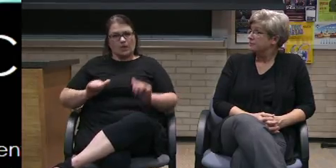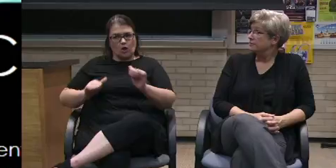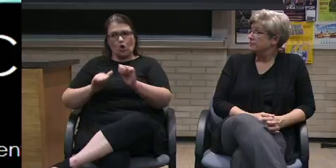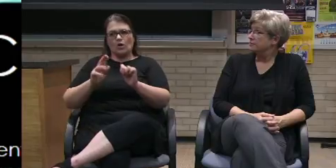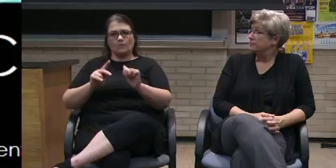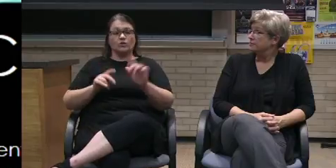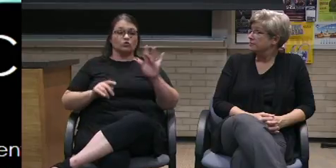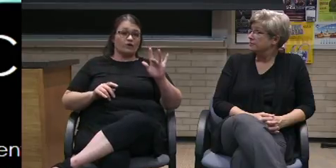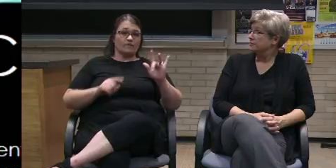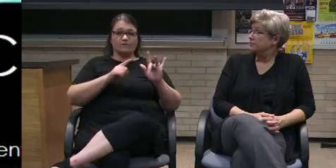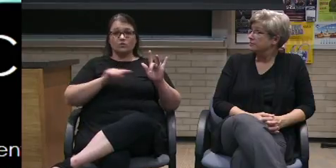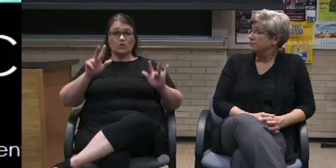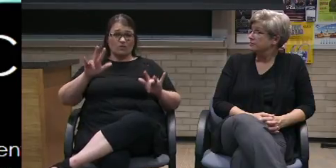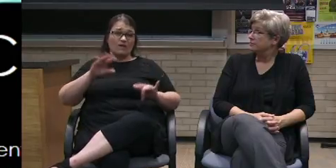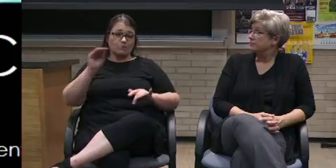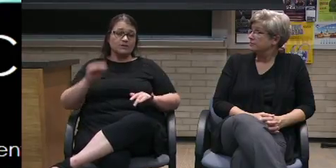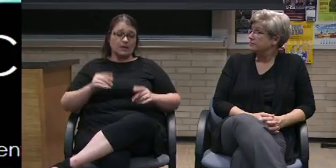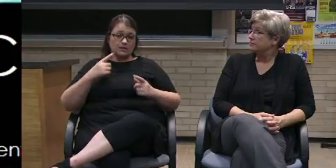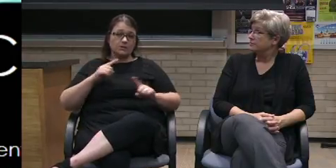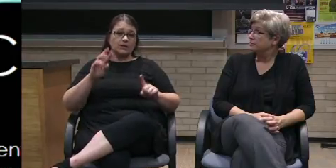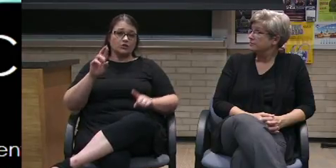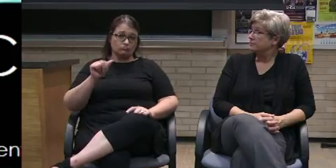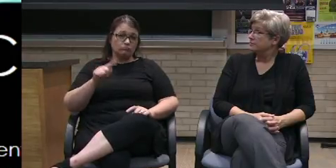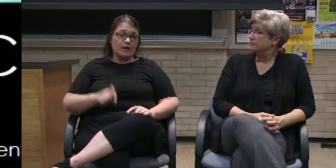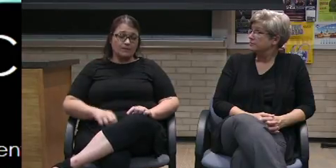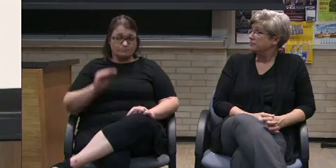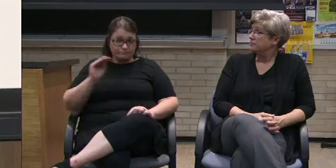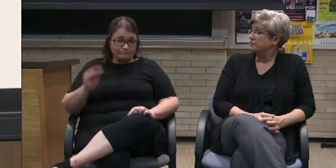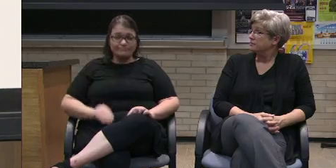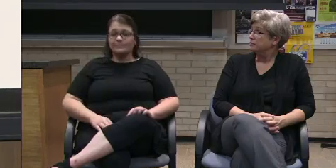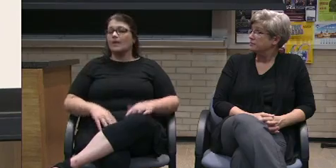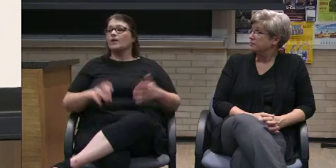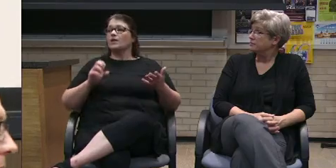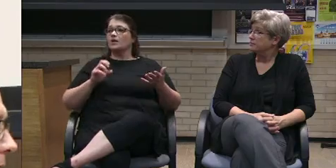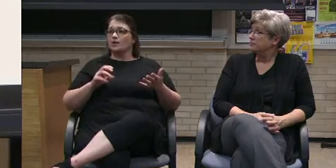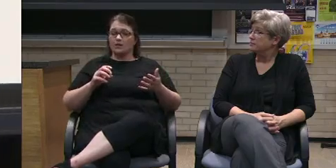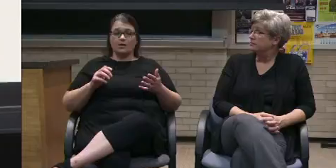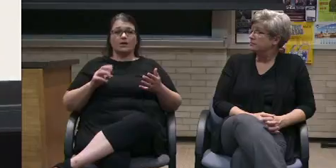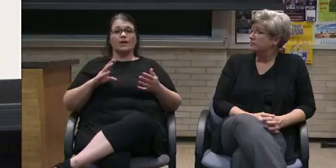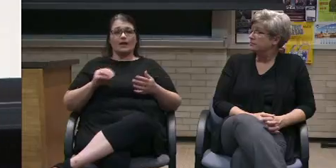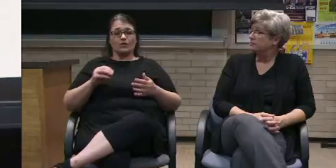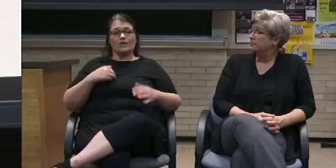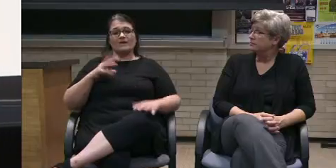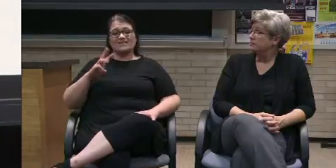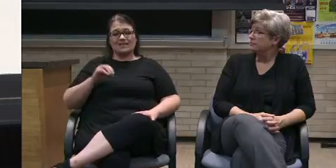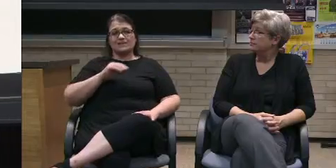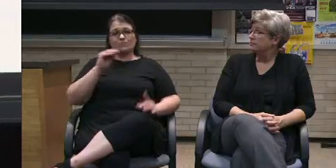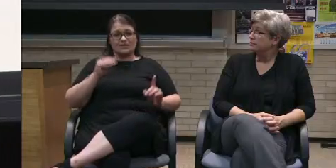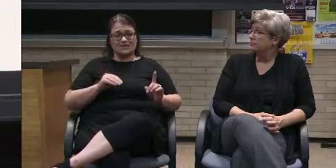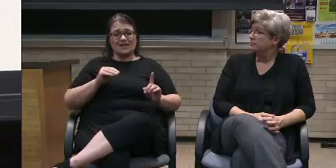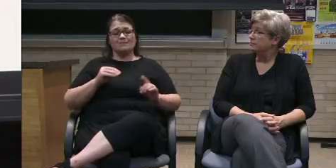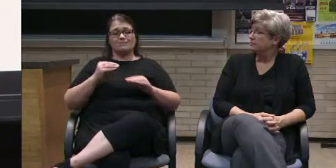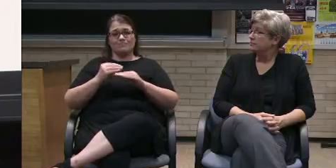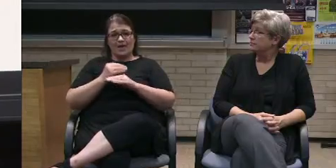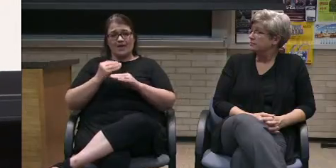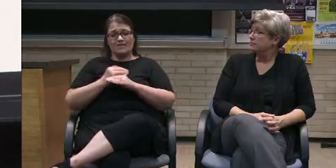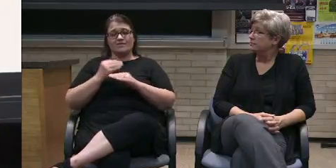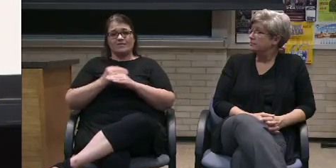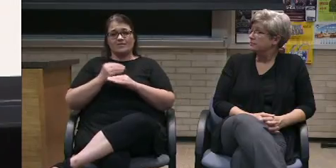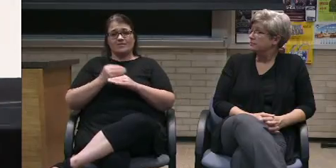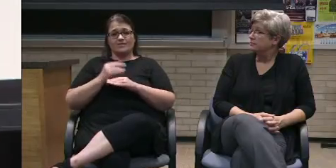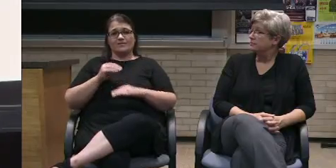25 to 30% success rate, so you're better at that level course, to a 60% success rate in math and a 75% success rate in